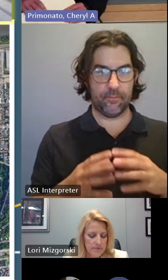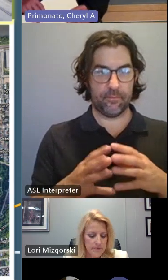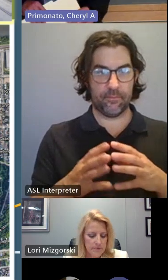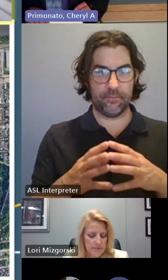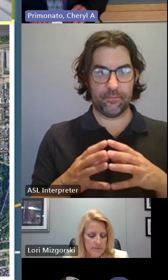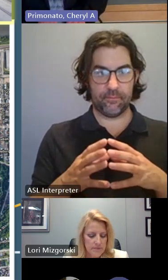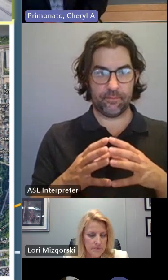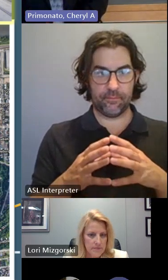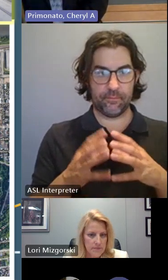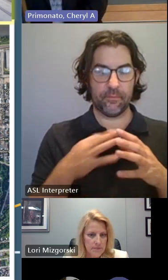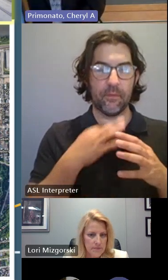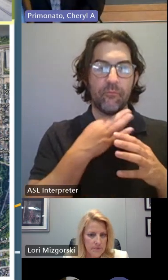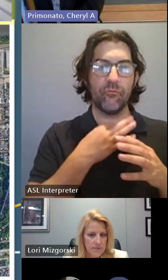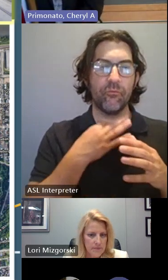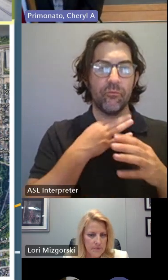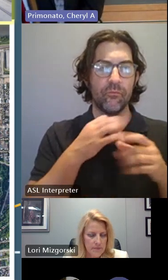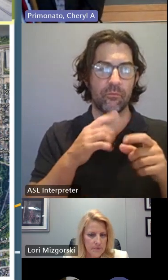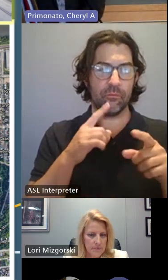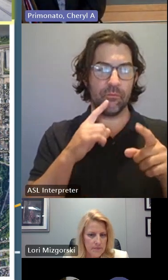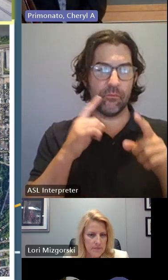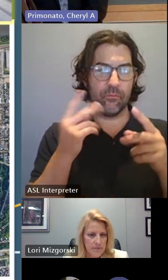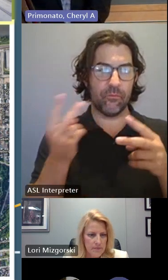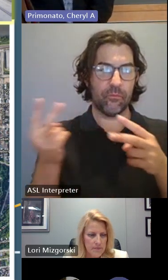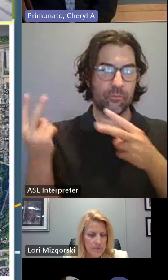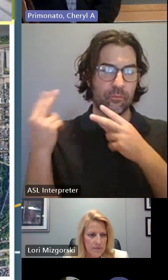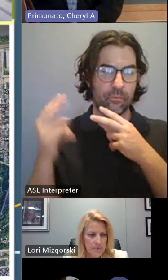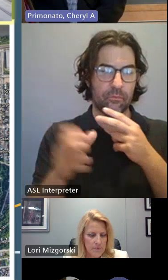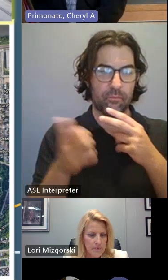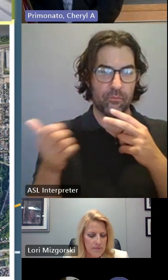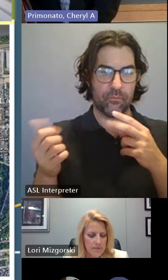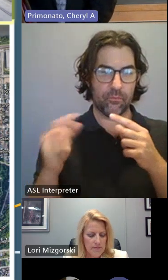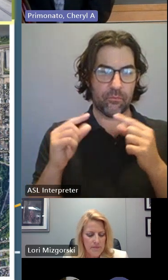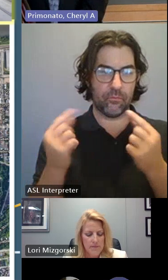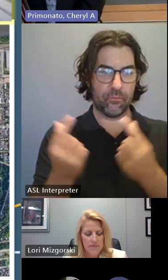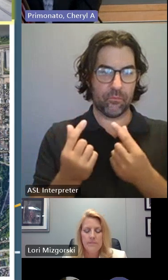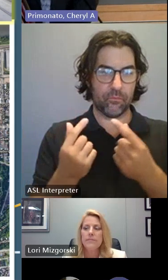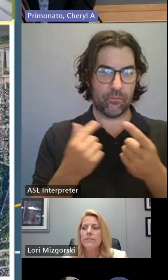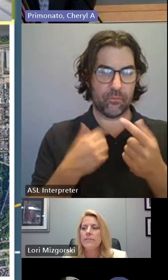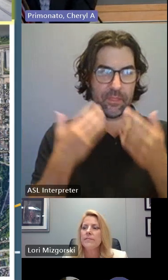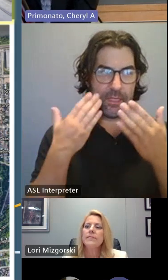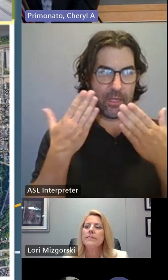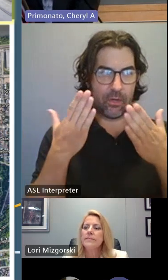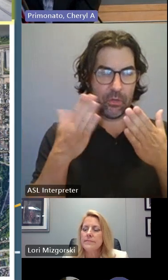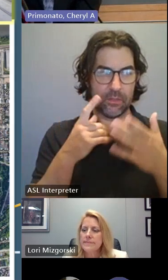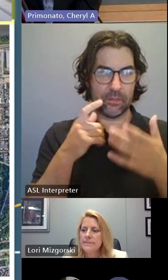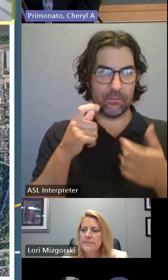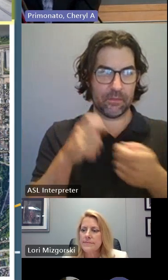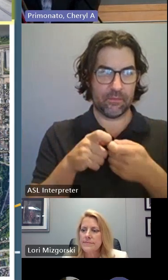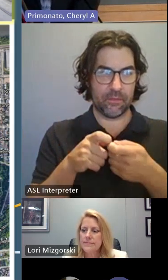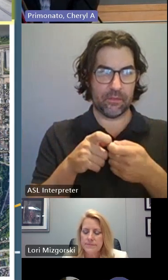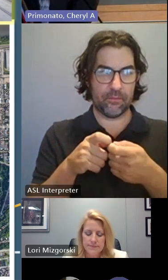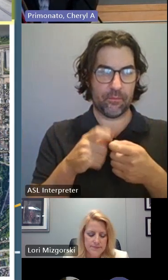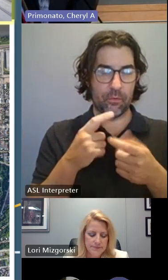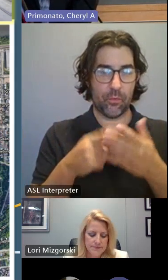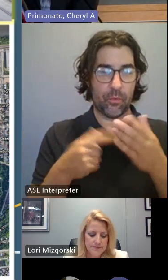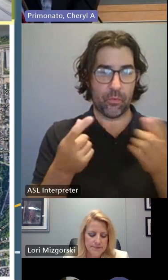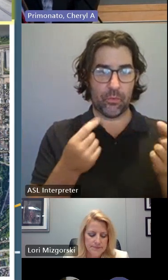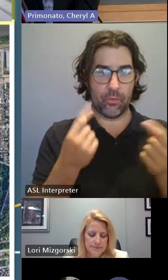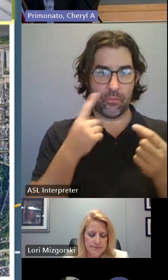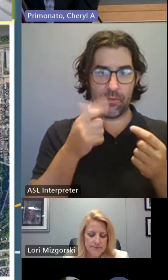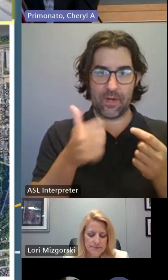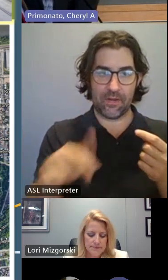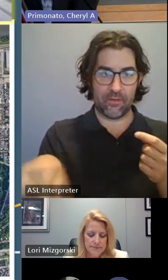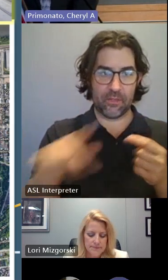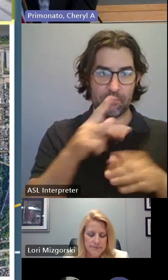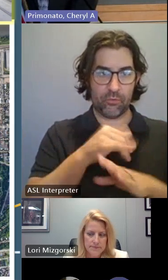I'm just curious if you can recall the neighborhood groups that you'll be working with. I don't know yet specifically. What we do for any of these projects,